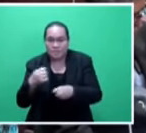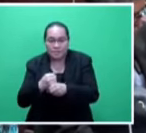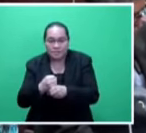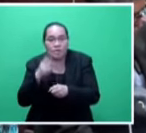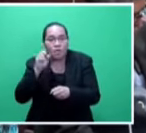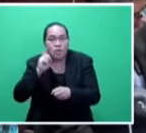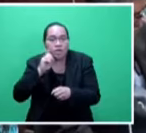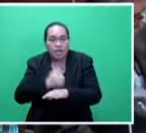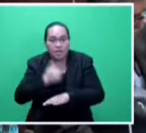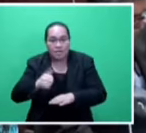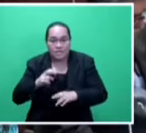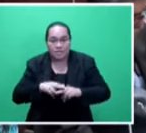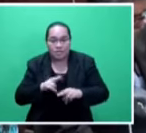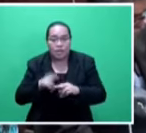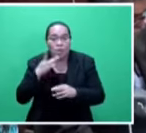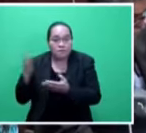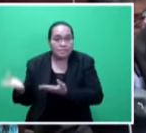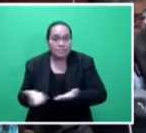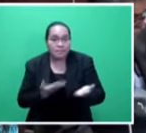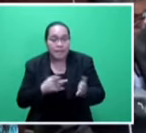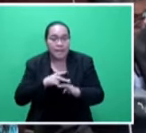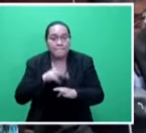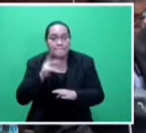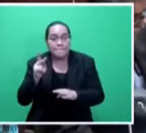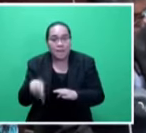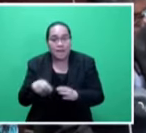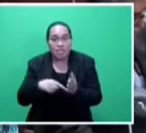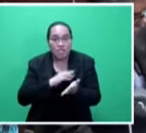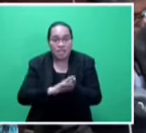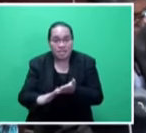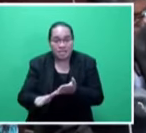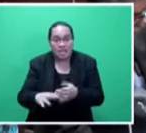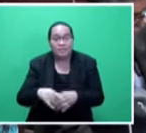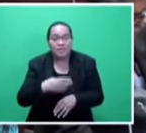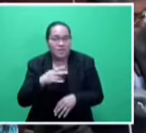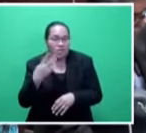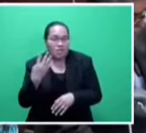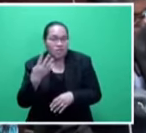Water Authority of Fiji, which was tabled in Parliament on Thursday, 4th April 2019.